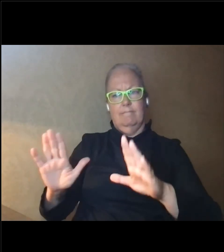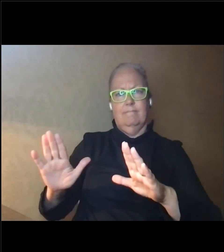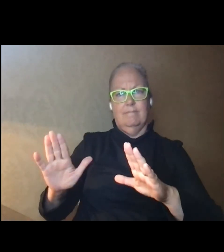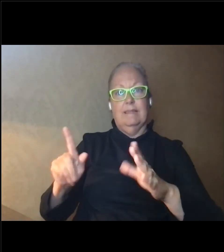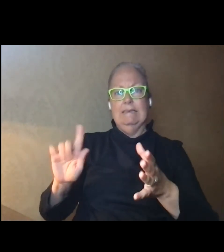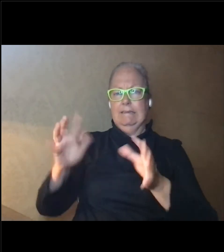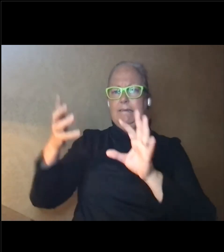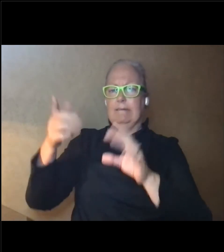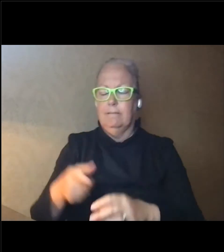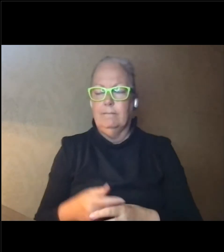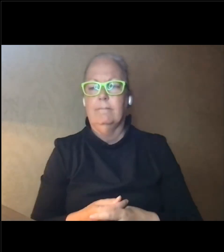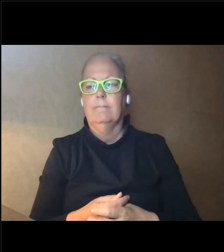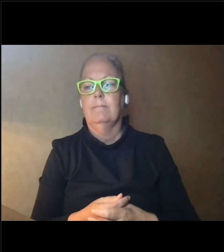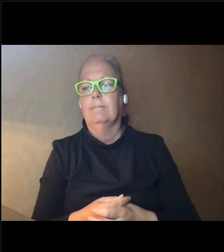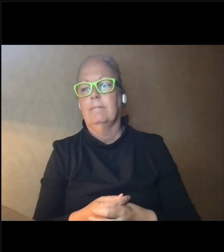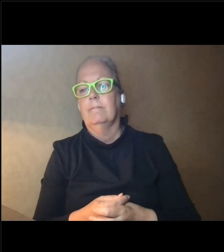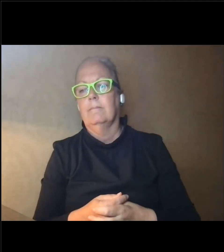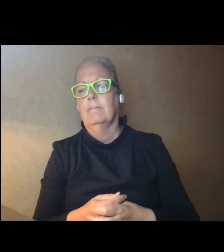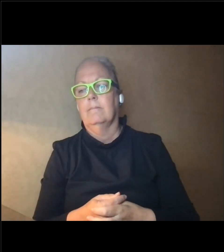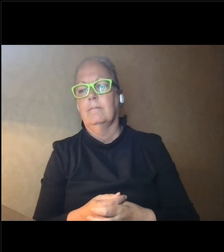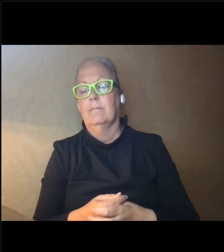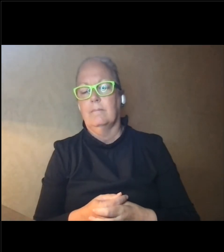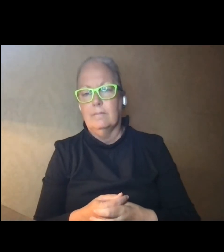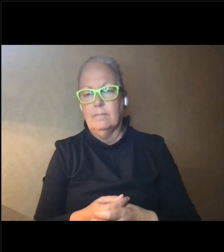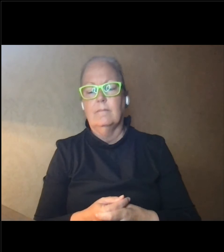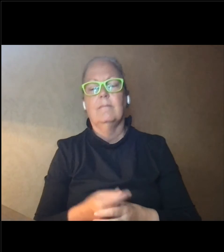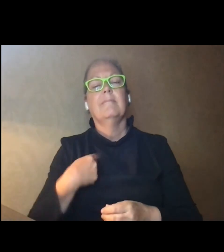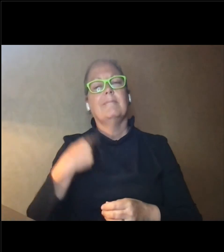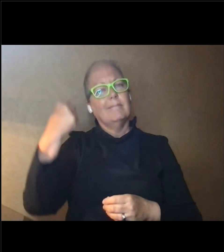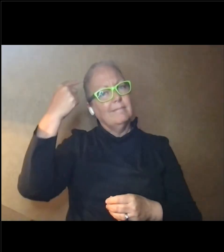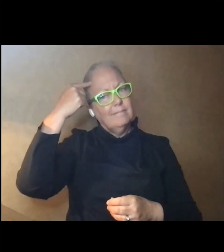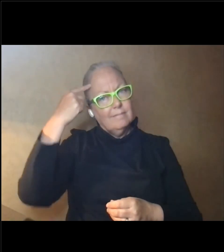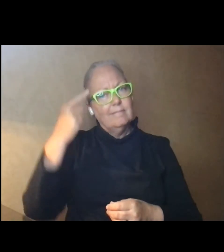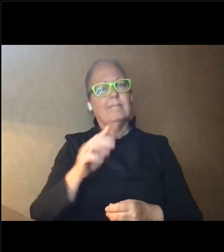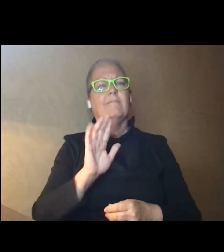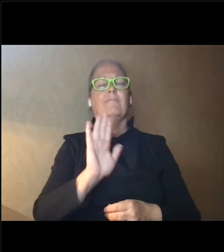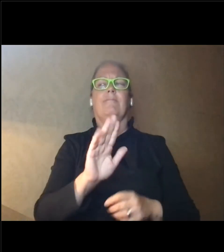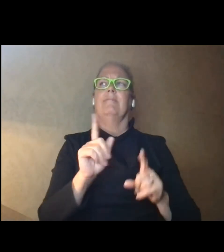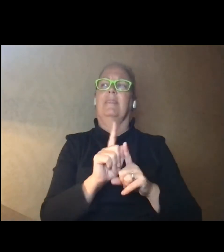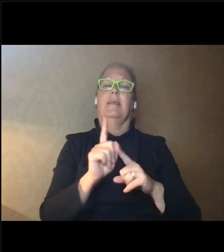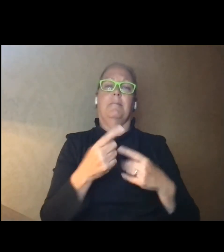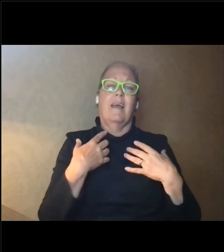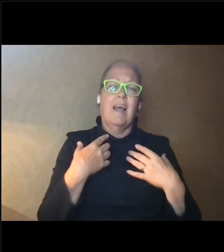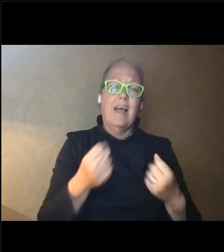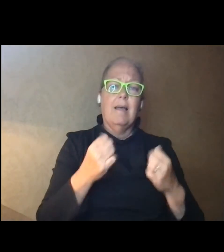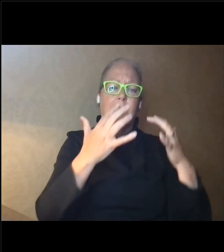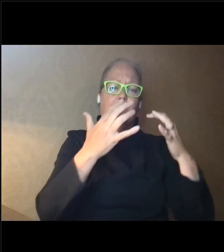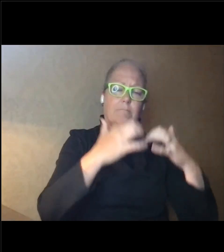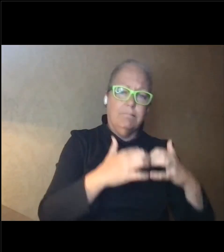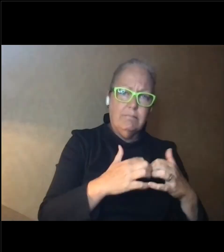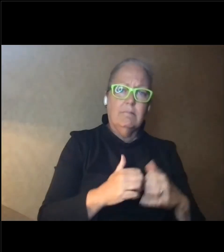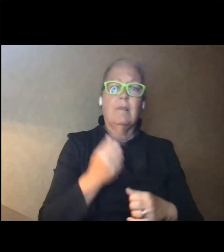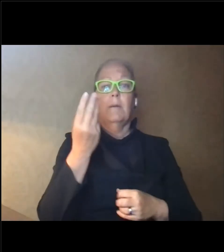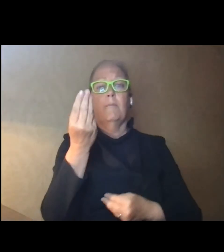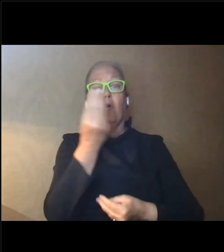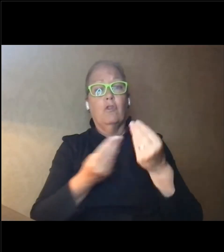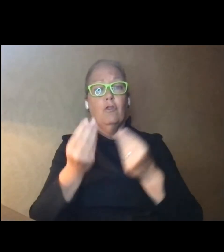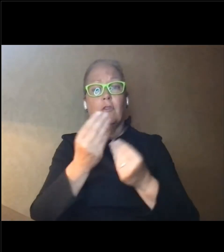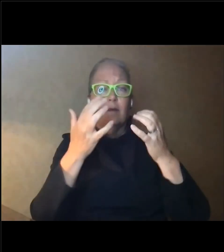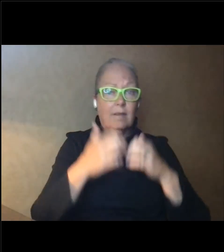unfortunately, led also to the breakdown of the public health system, the economic system, the banking